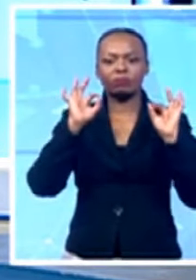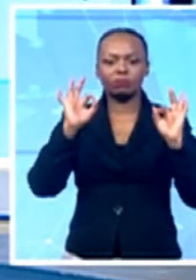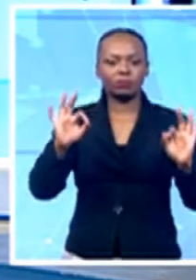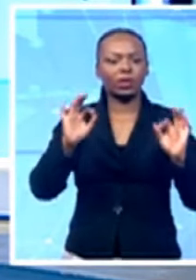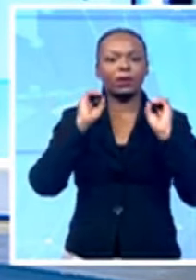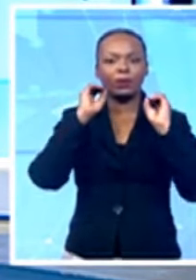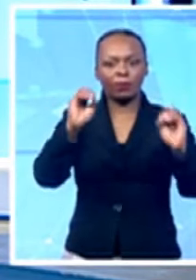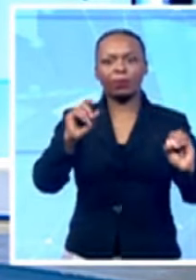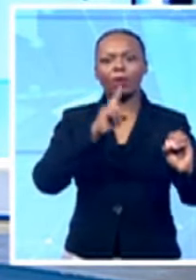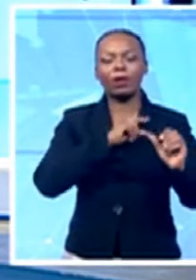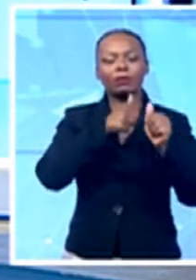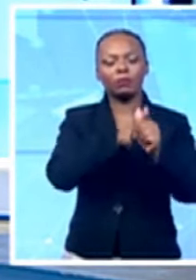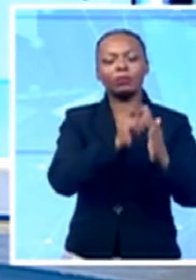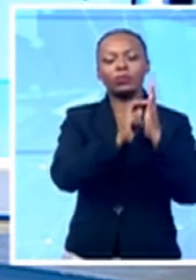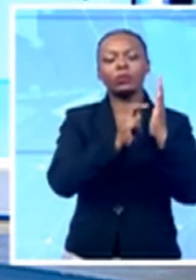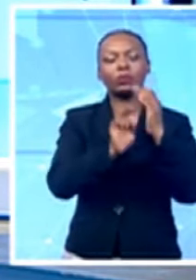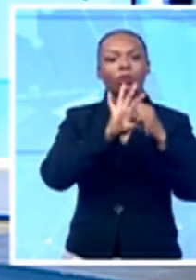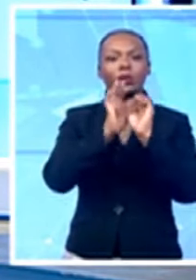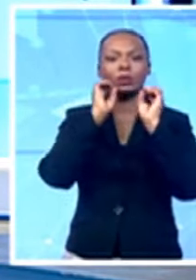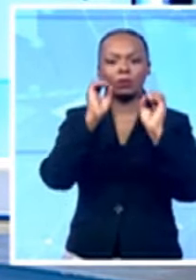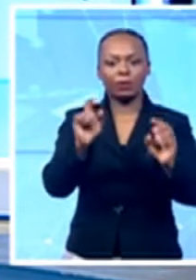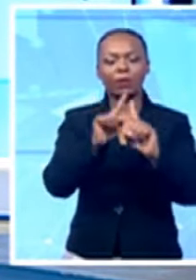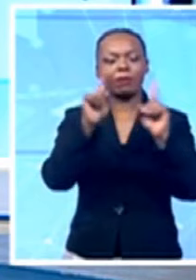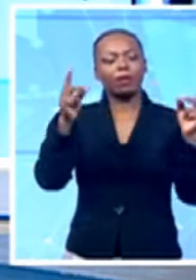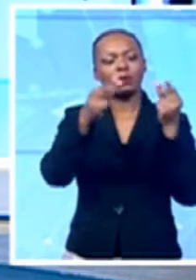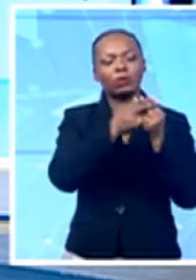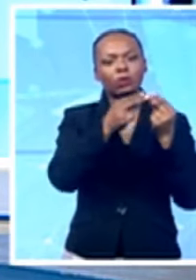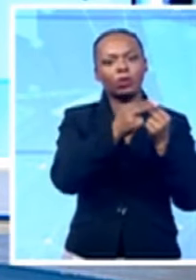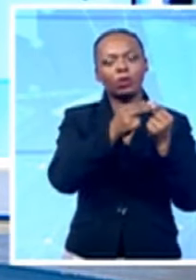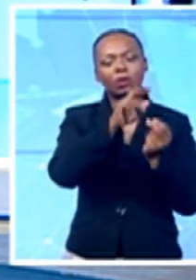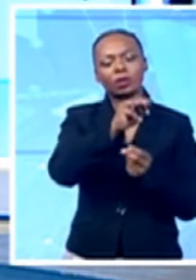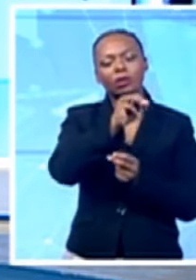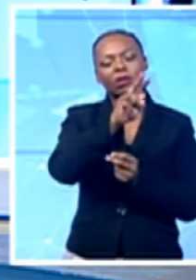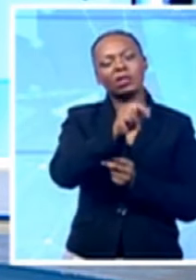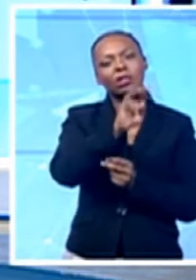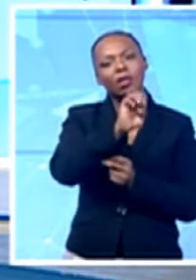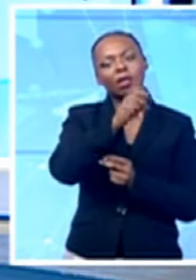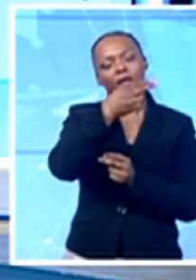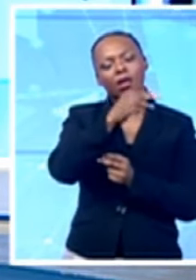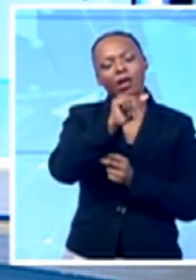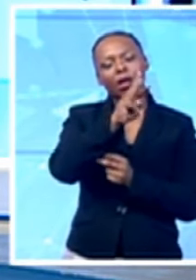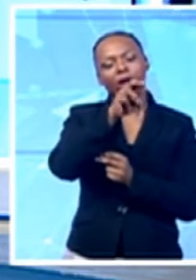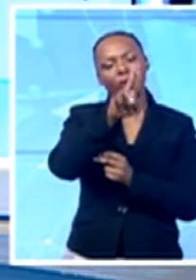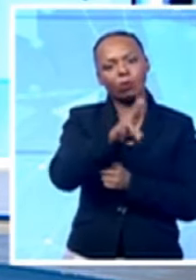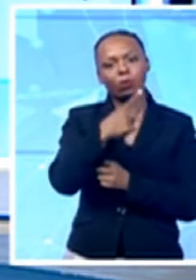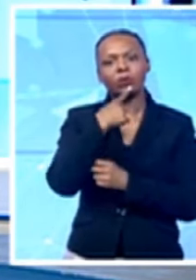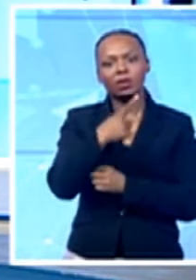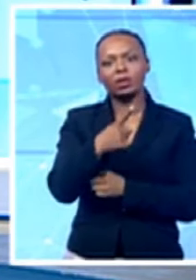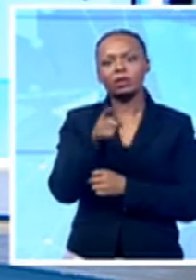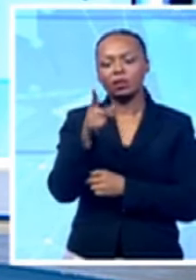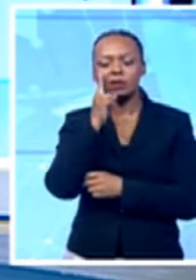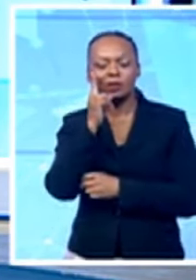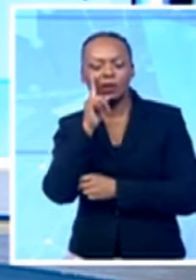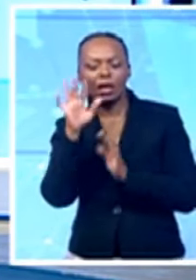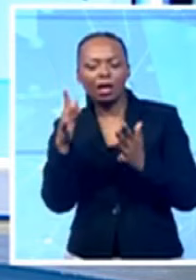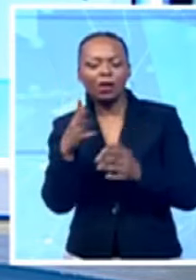like NEHAWU in the province are blaming the department for how it handles vaccinations in that province. Let's get the very latest. Bring in